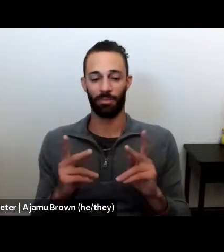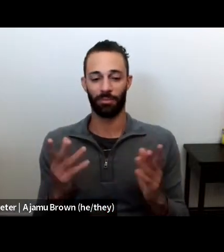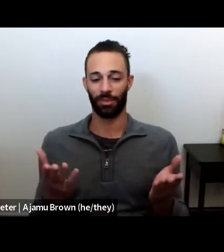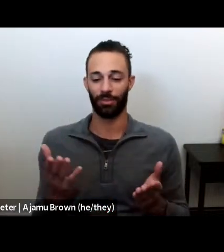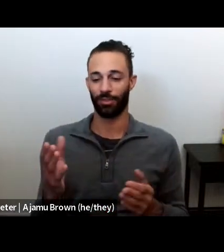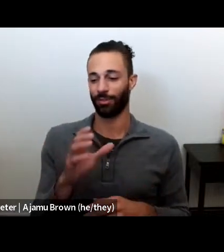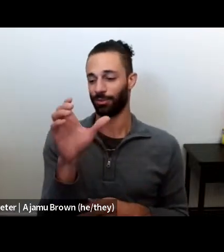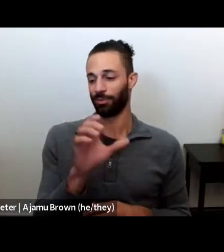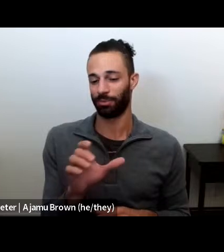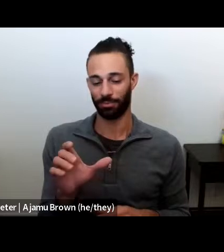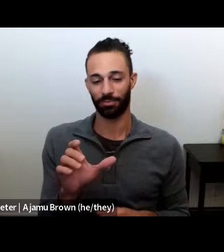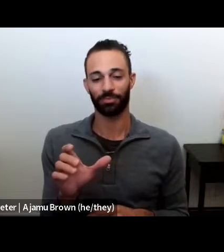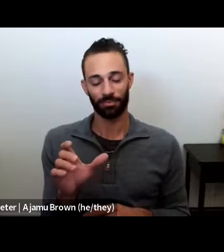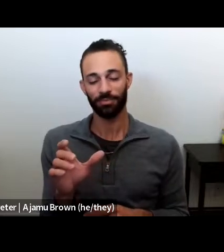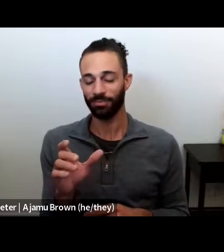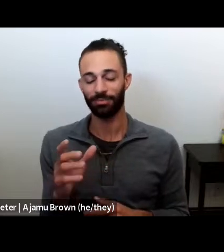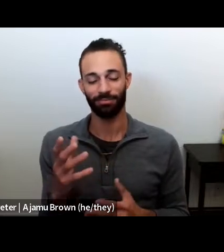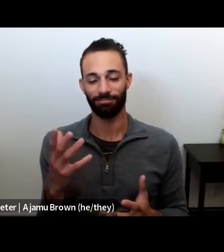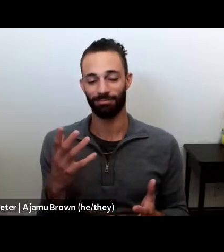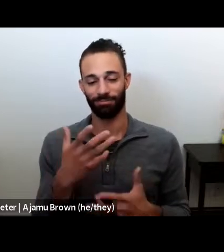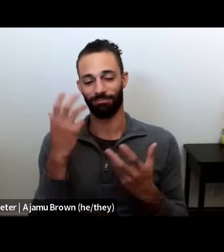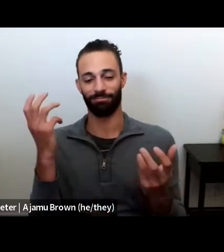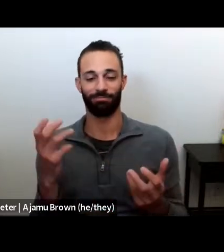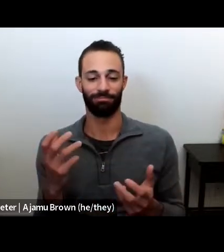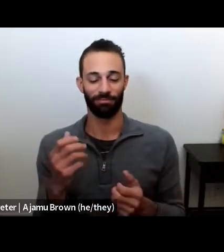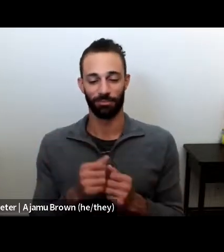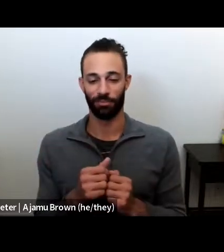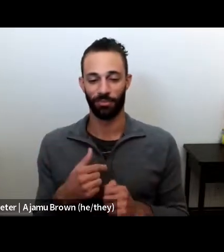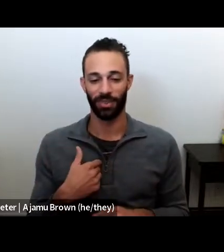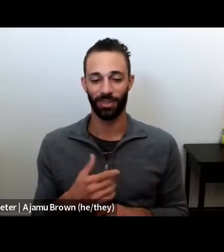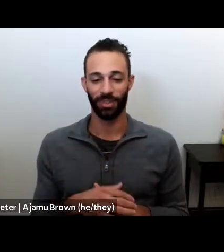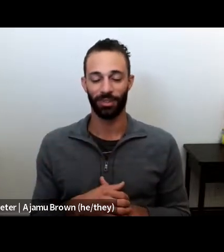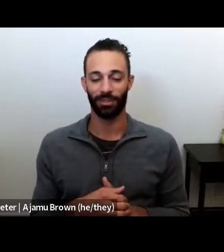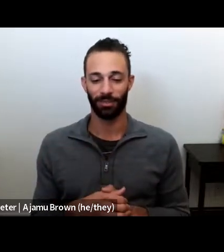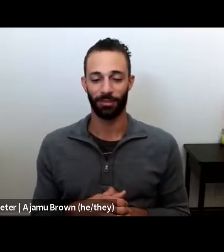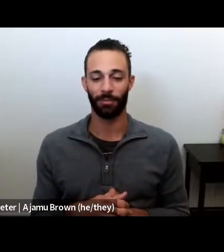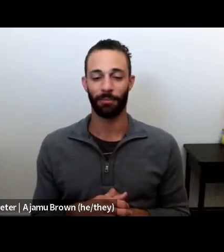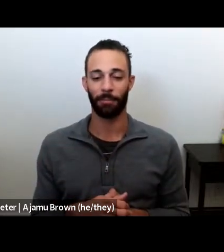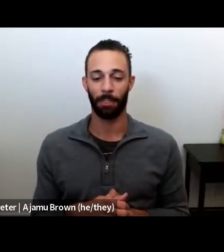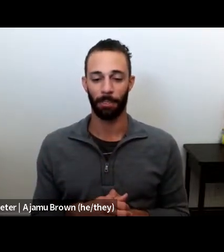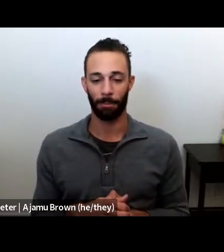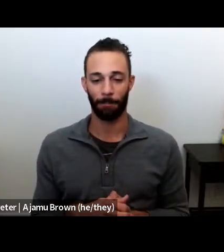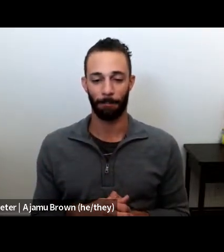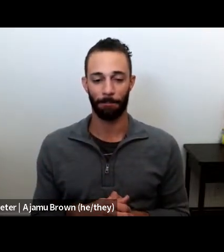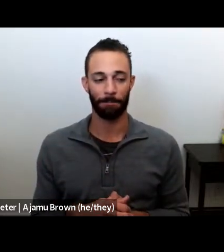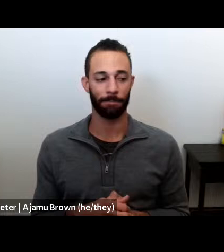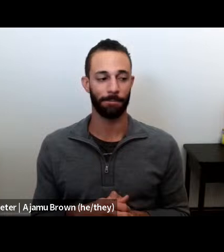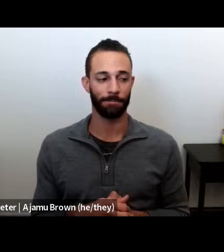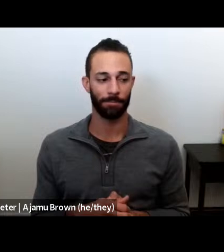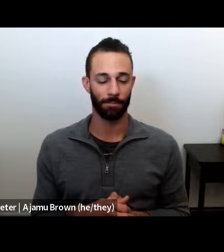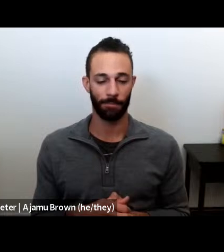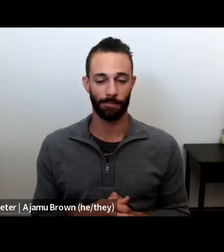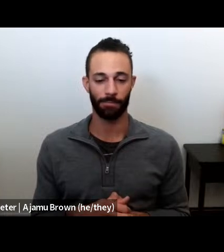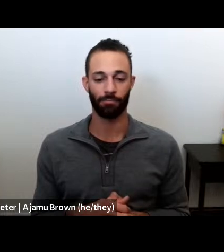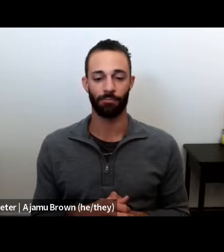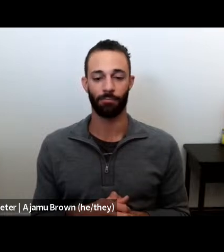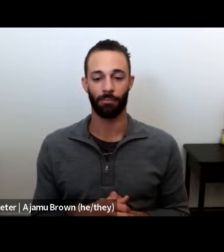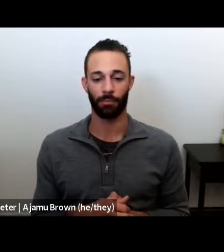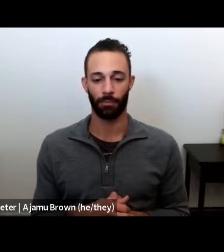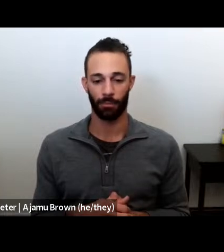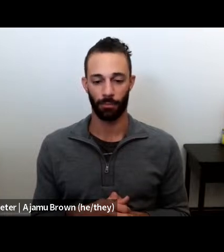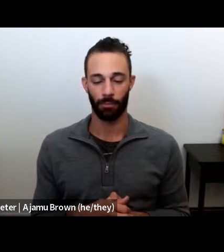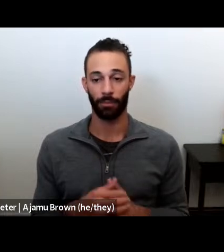Okay. And I do want to go ahead and get to